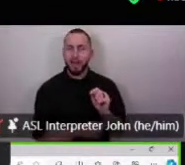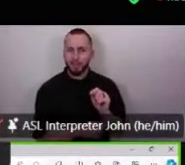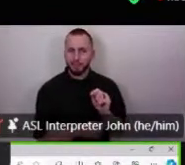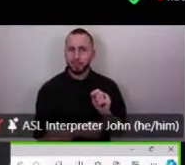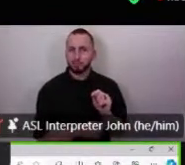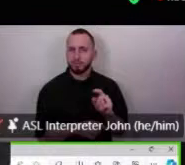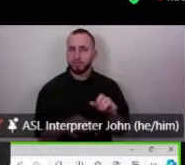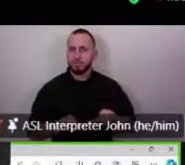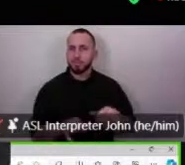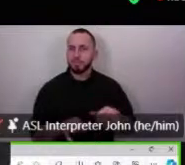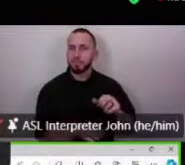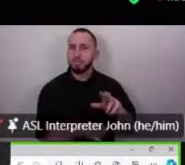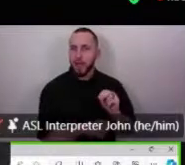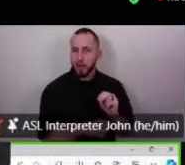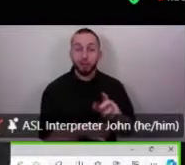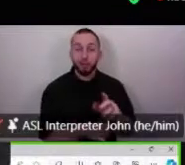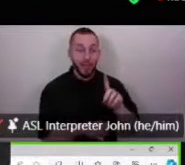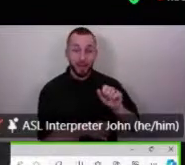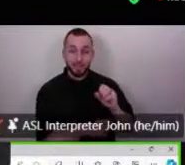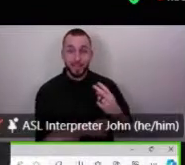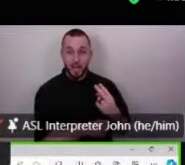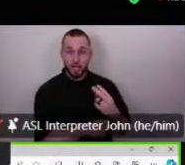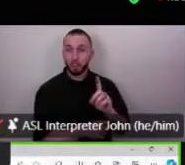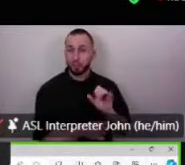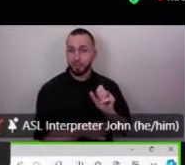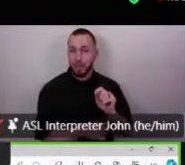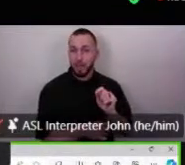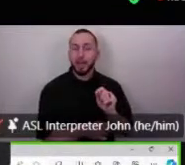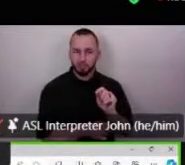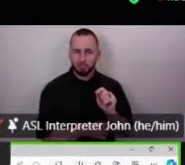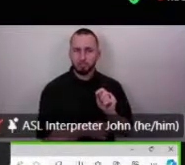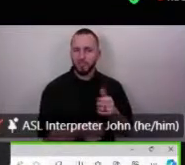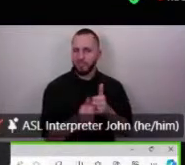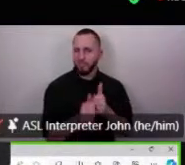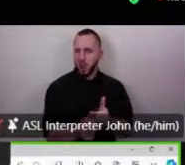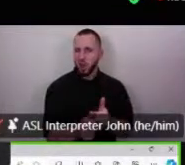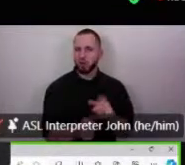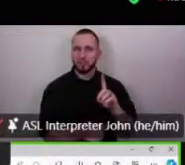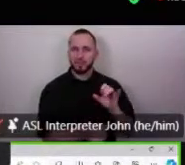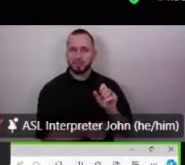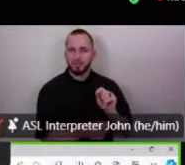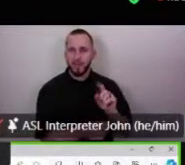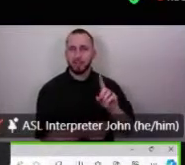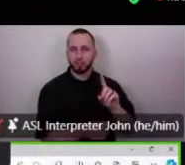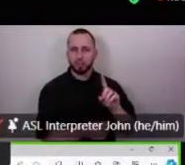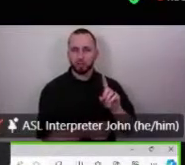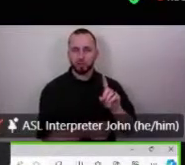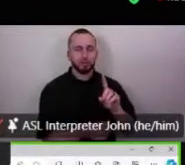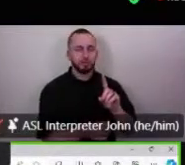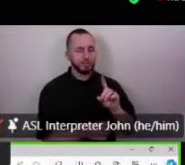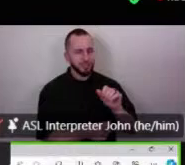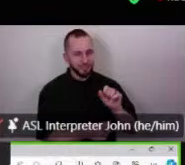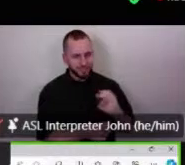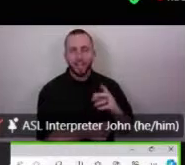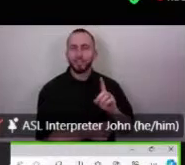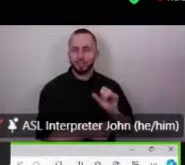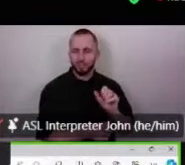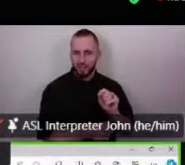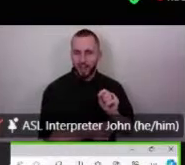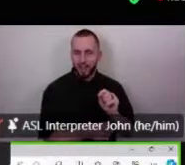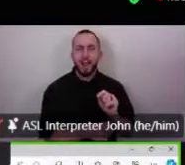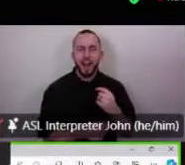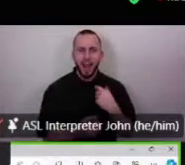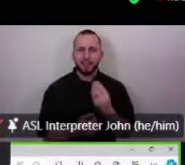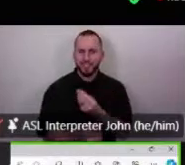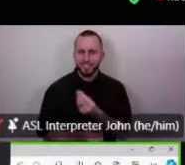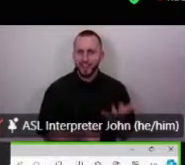I mentioned, which was the DASH diet. And the DASH diet recommends several food groups that can boost our